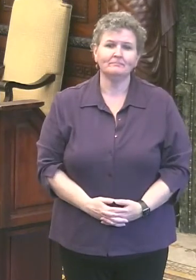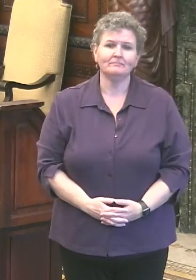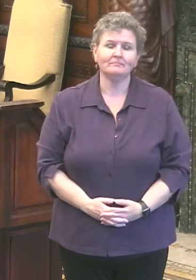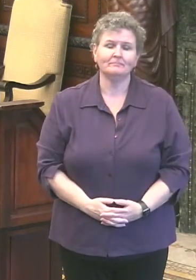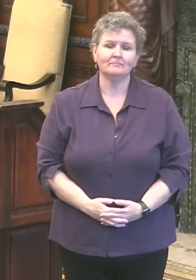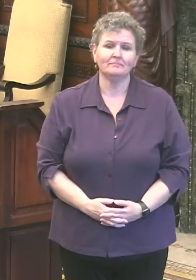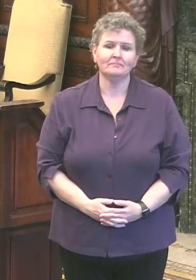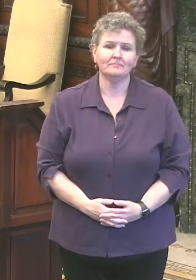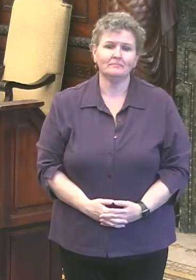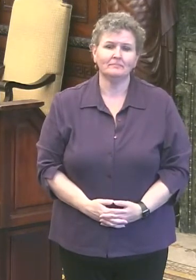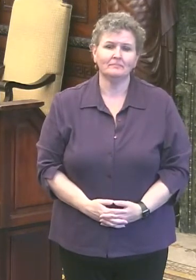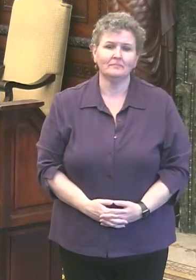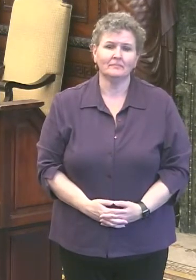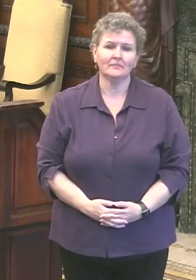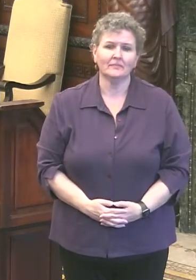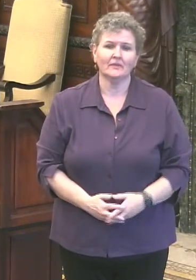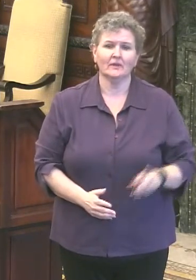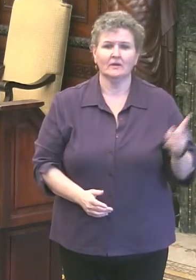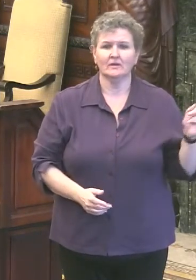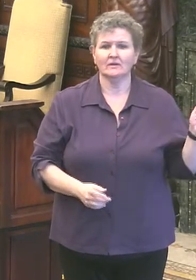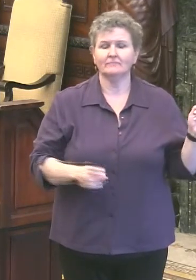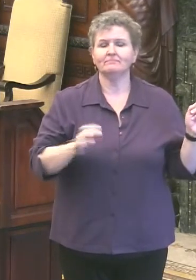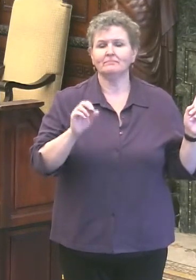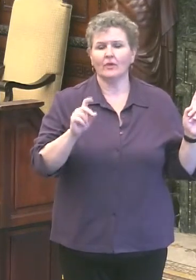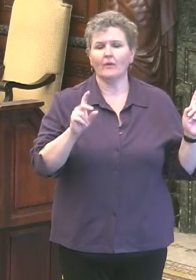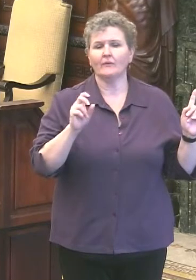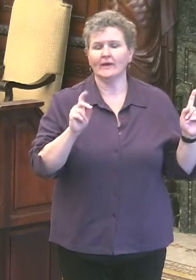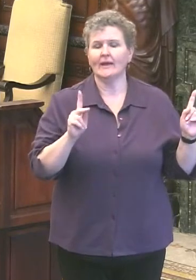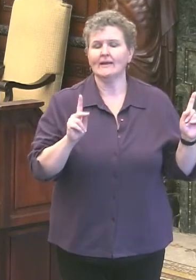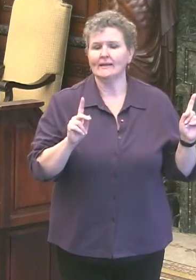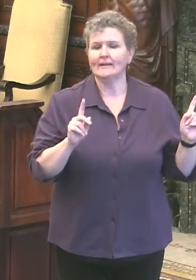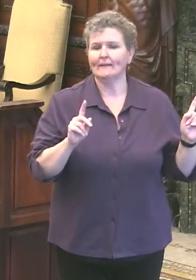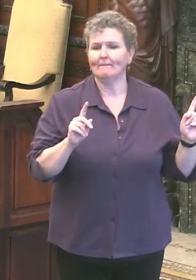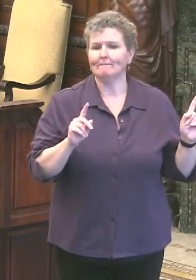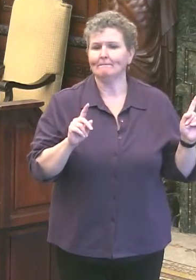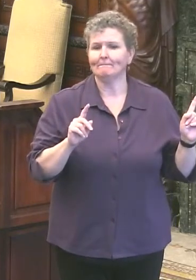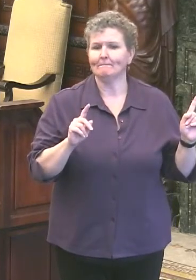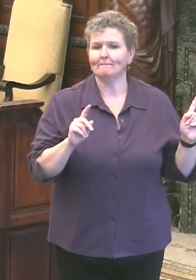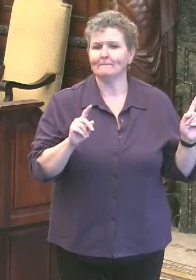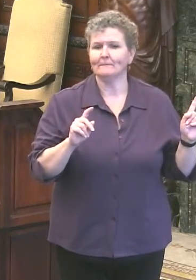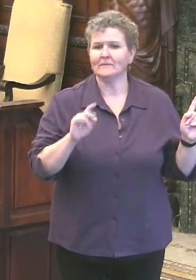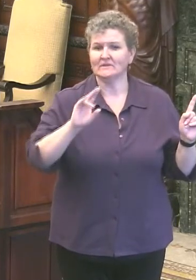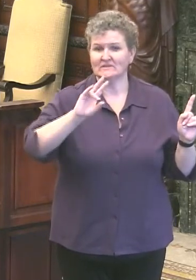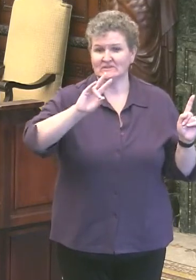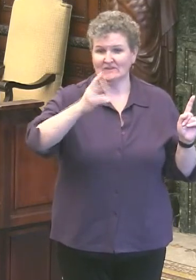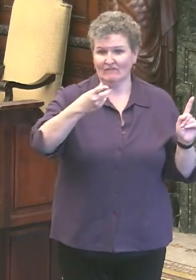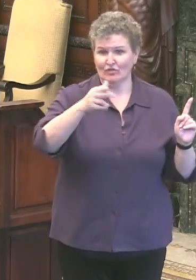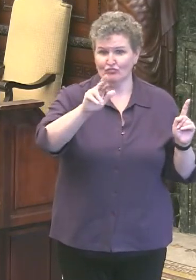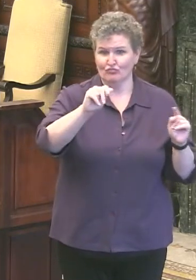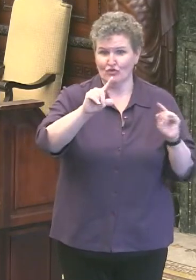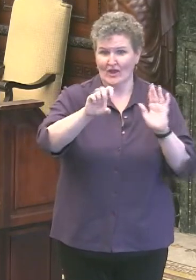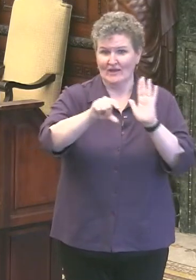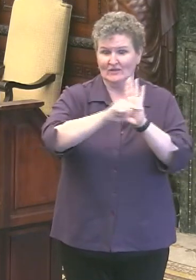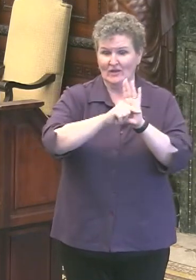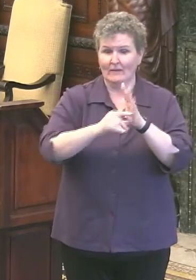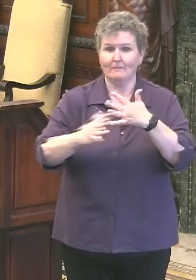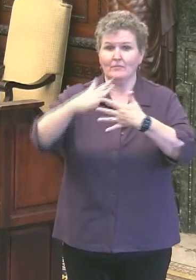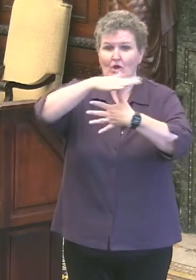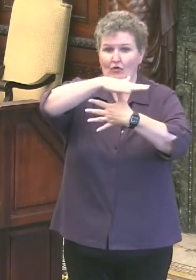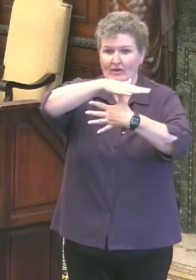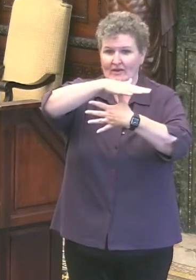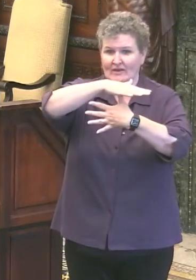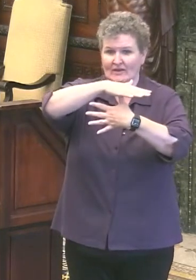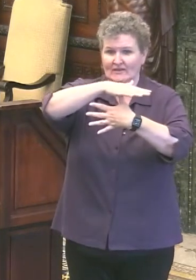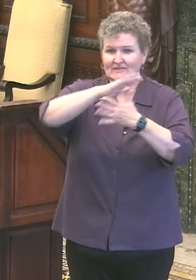Well, you are correct, Manny, that 7th through 12th grade in city of Philadelphia,